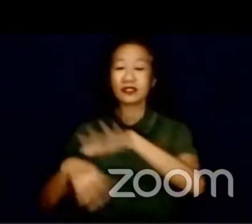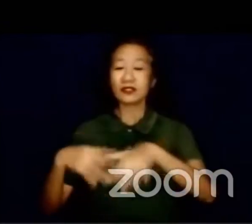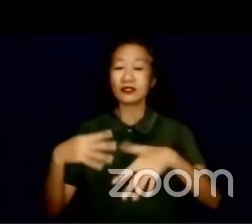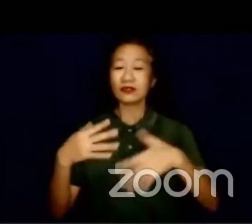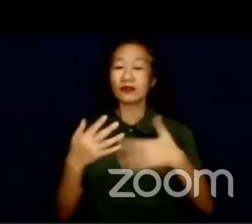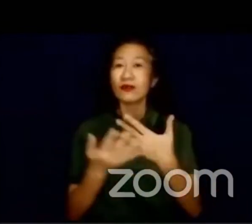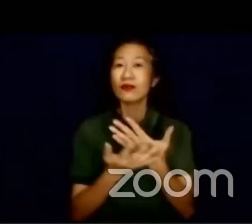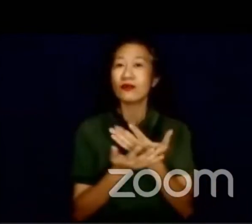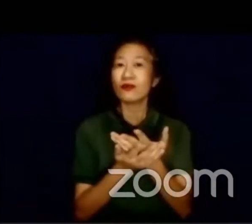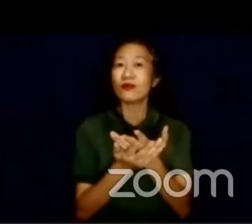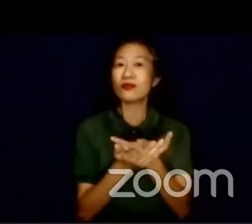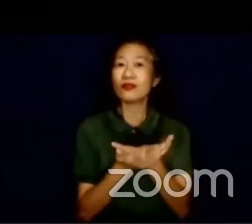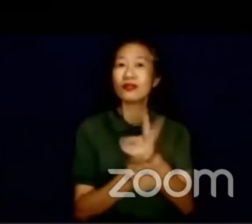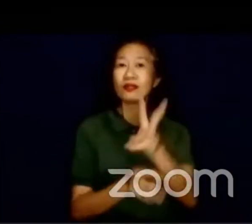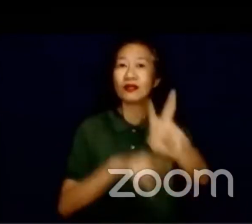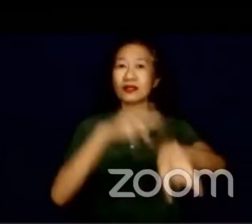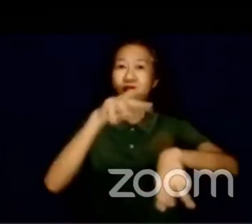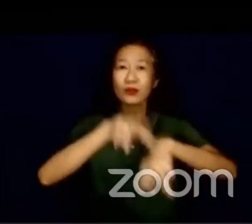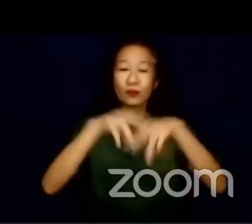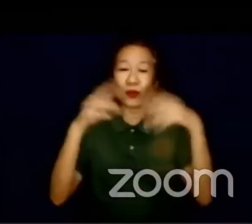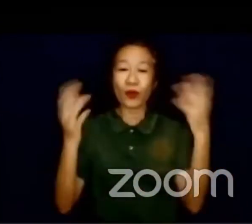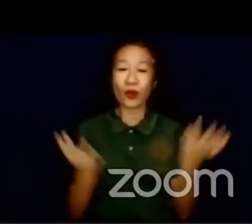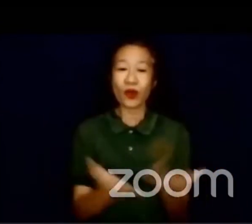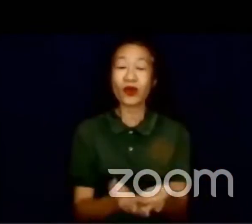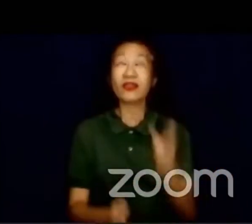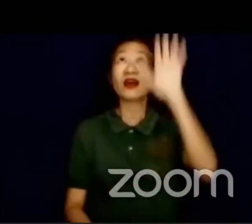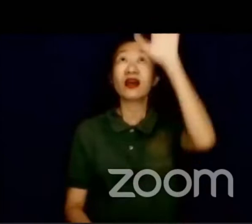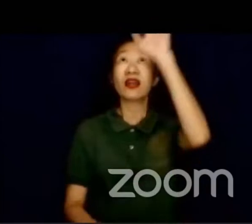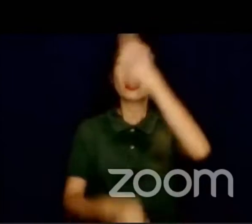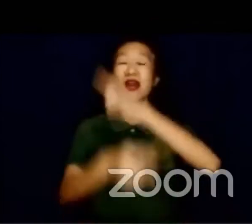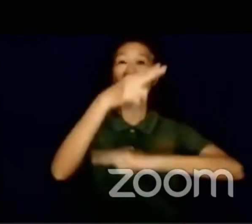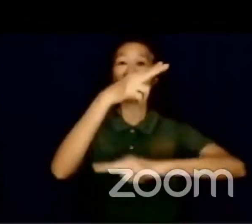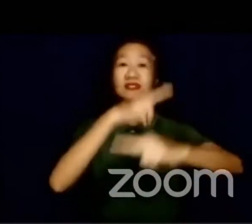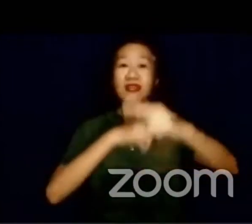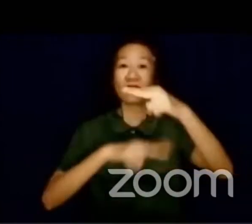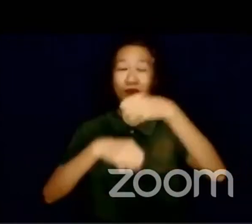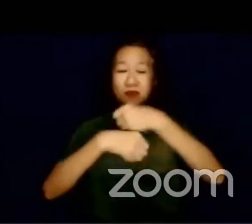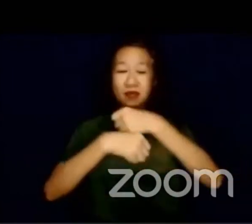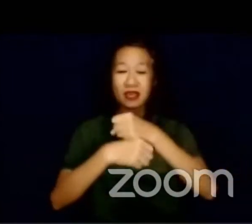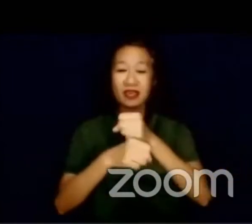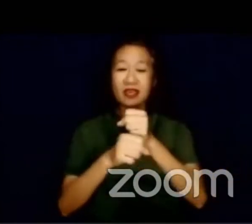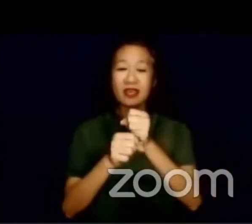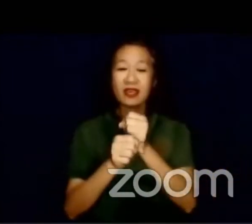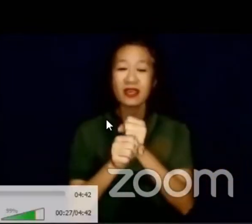consider all the world and